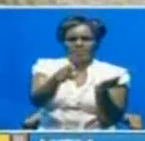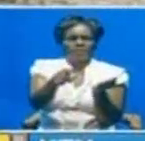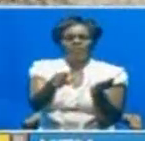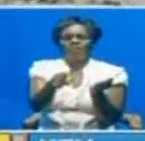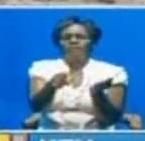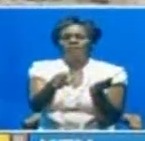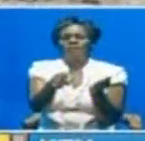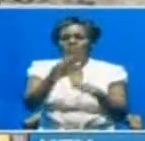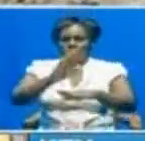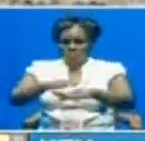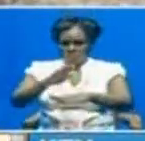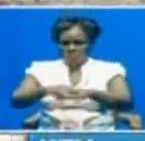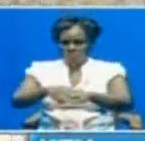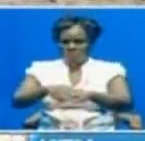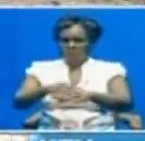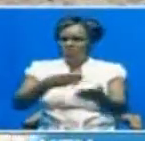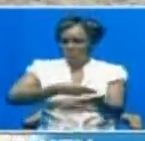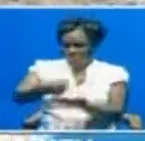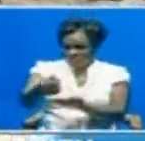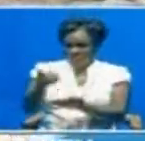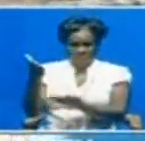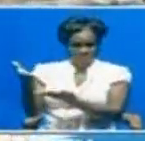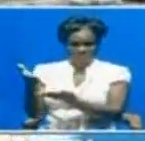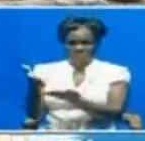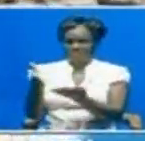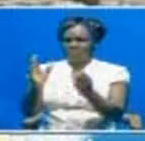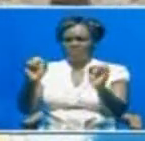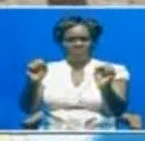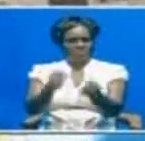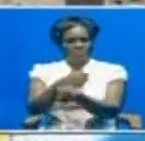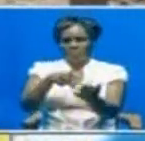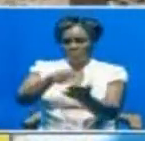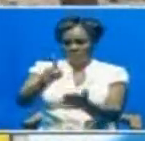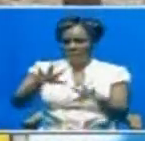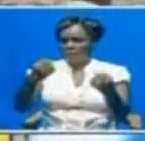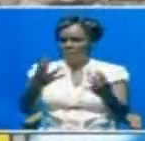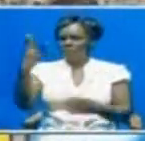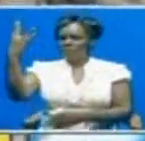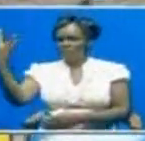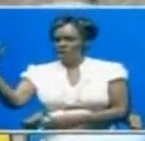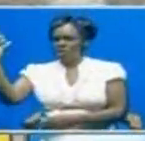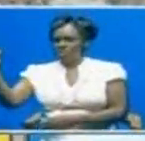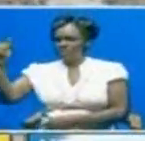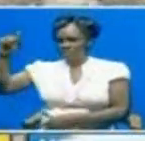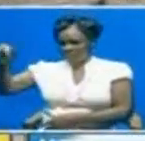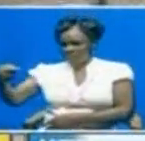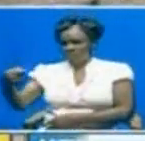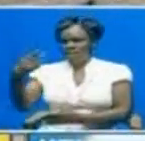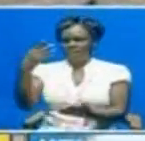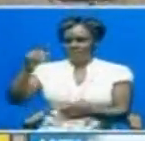Kathurima says. To convince him to sell this one to you, you would part with 40,000 pula in